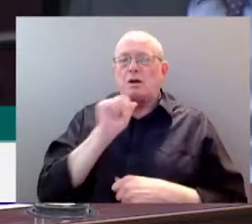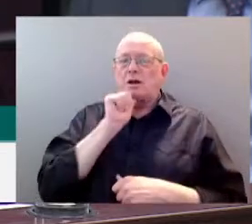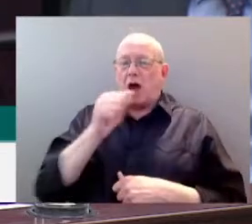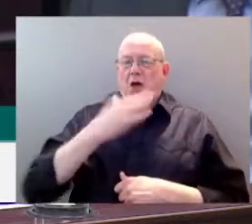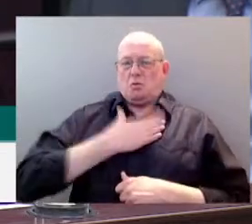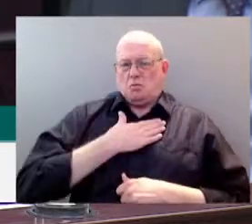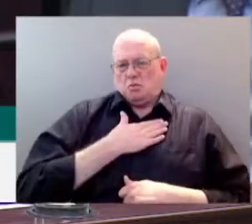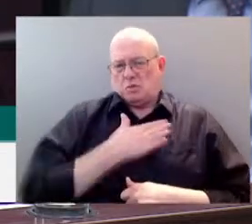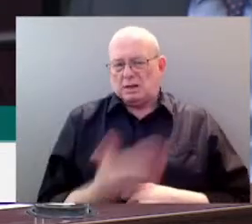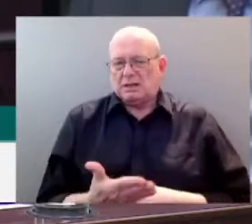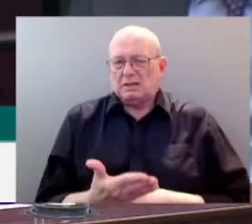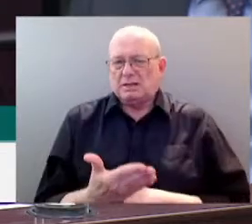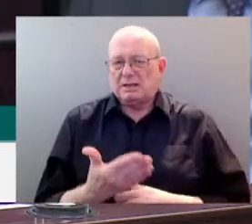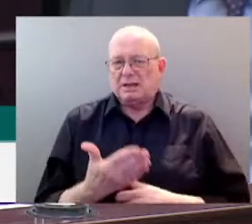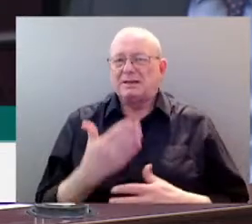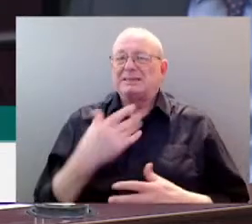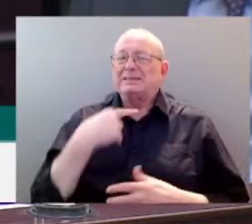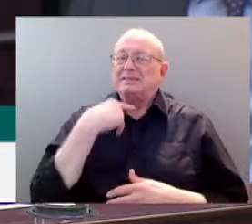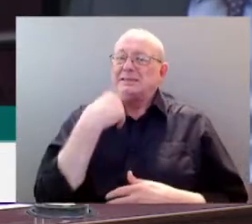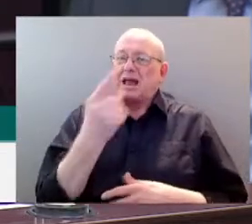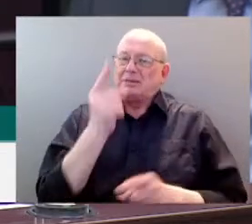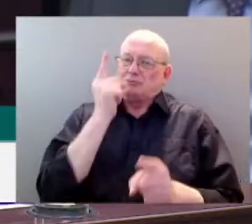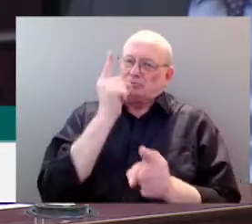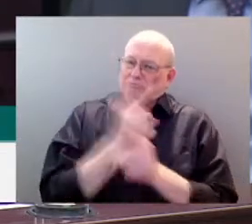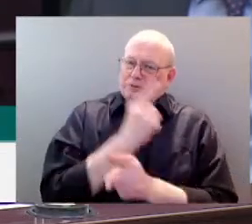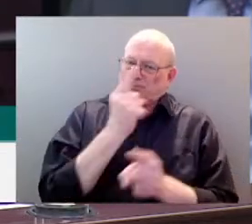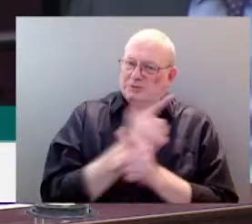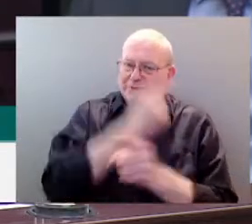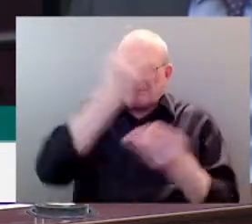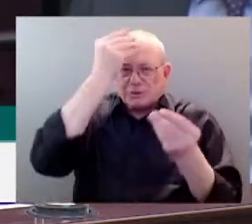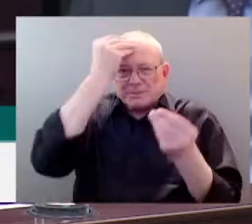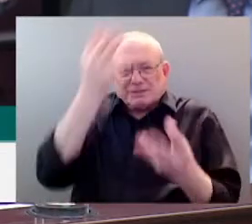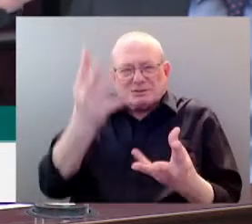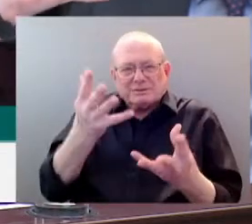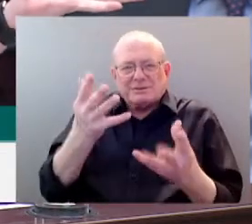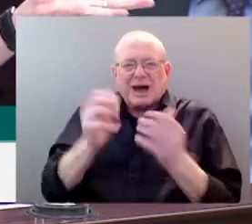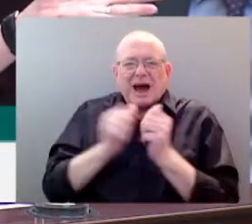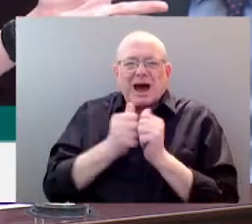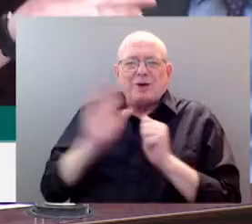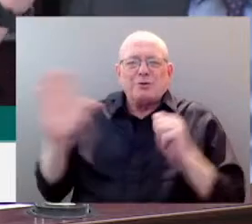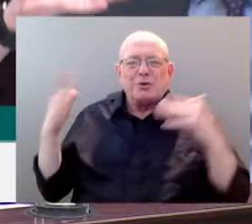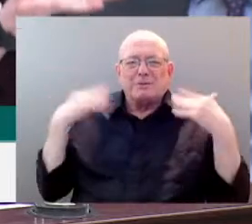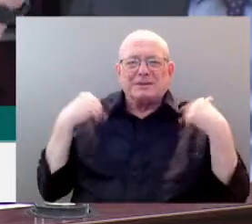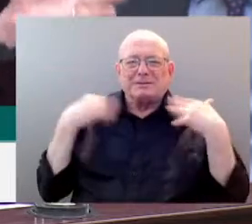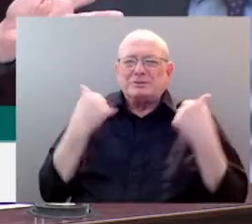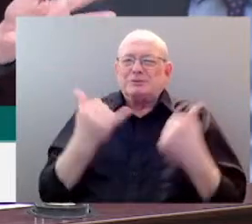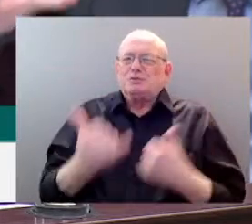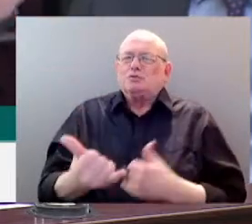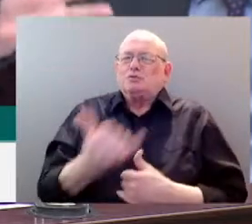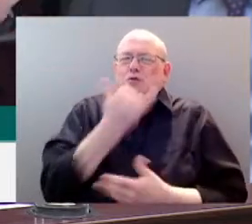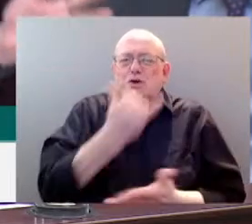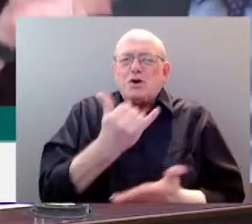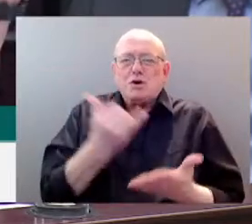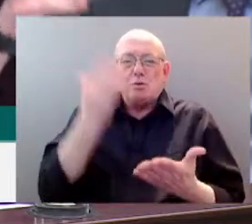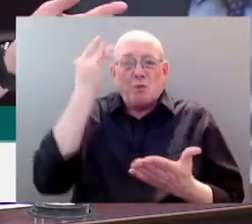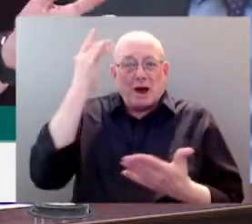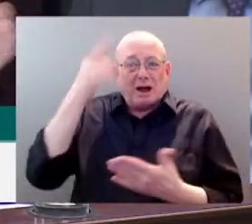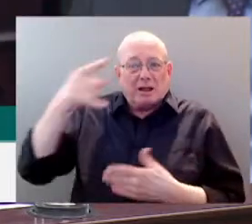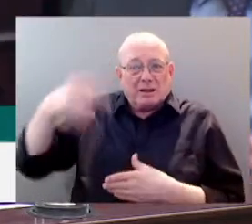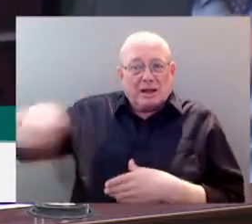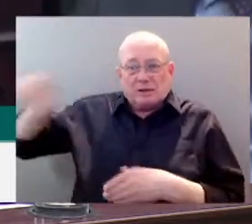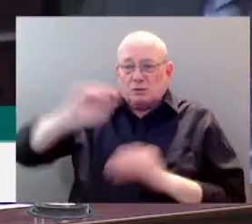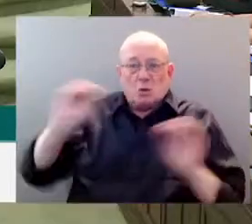accurate information how could her Minister have gotten it so wrong and why will no one over there simply say I am